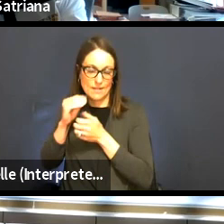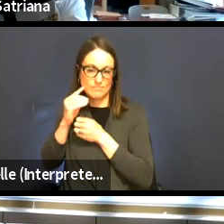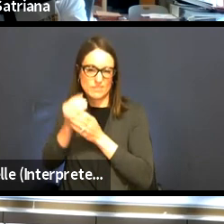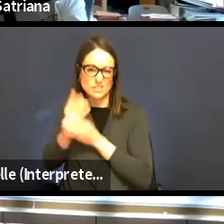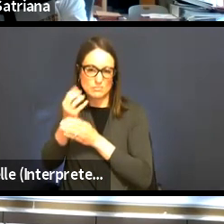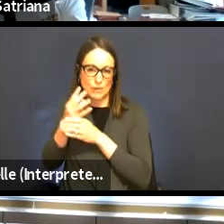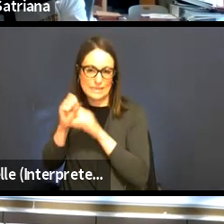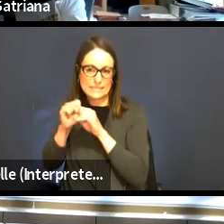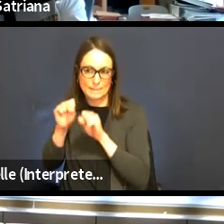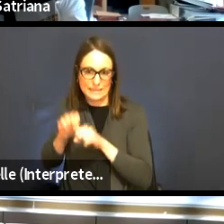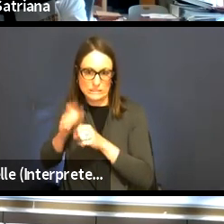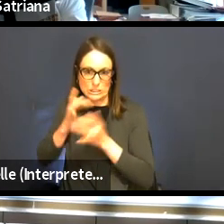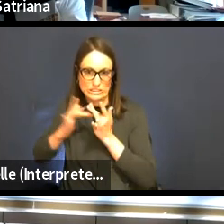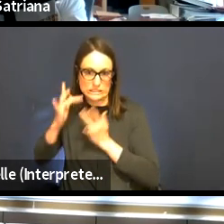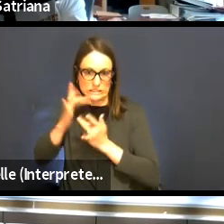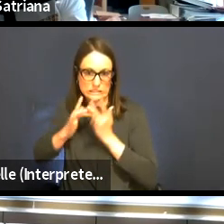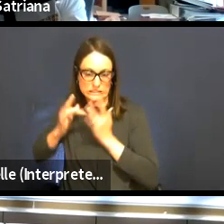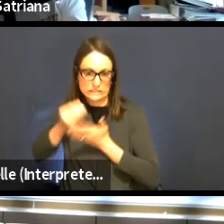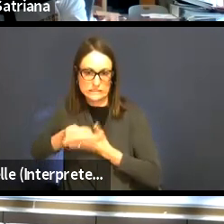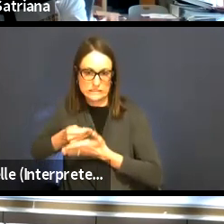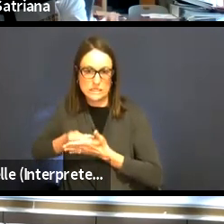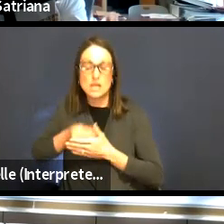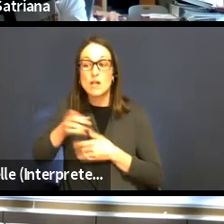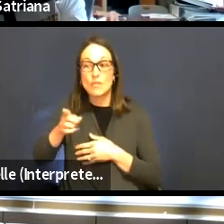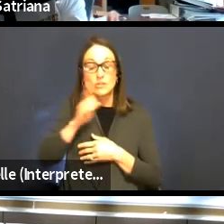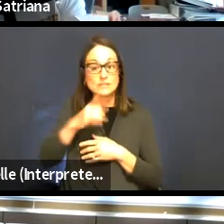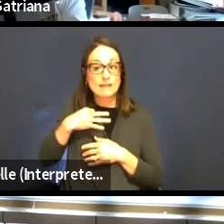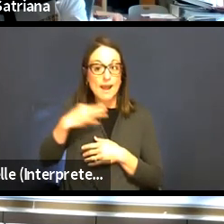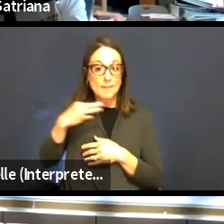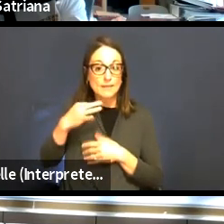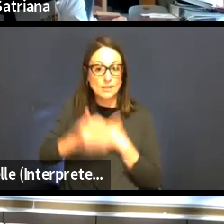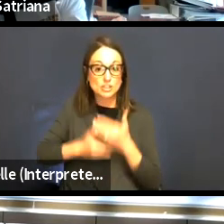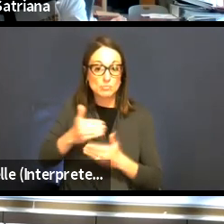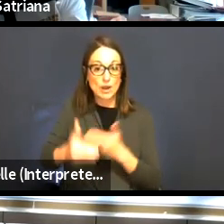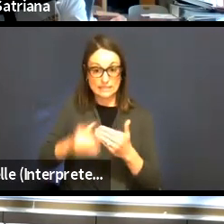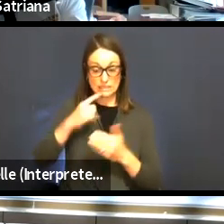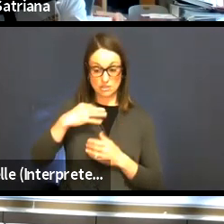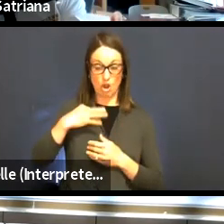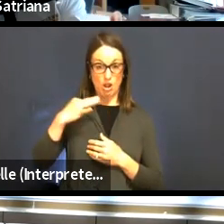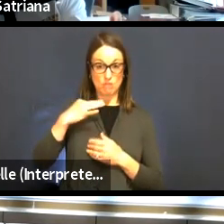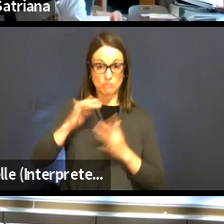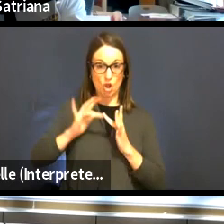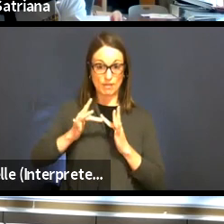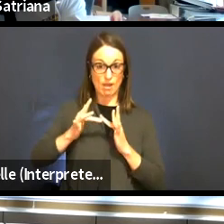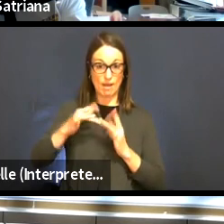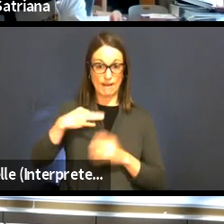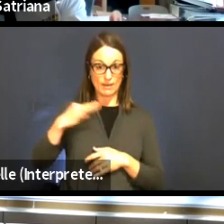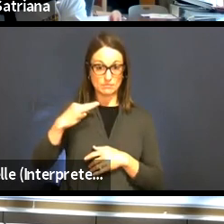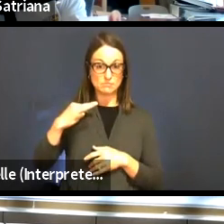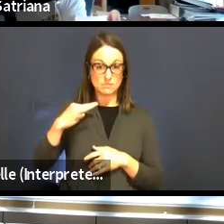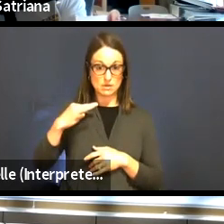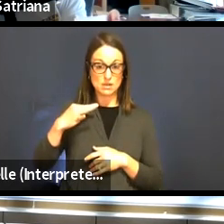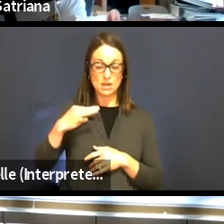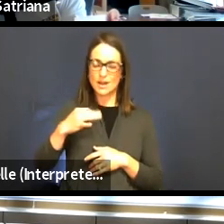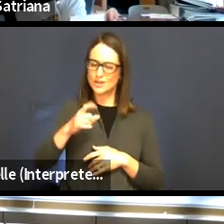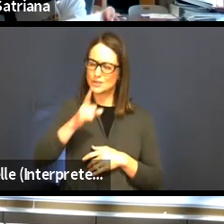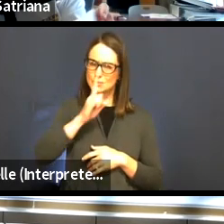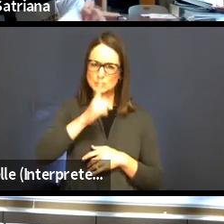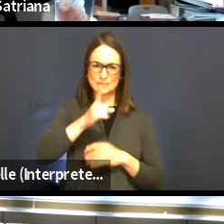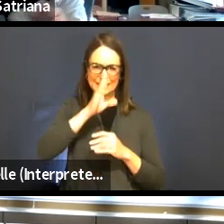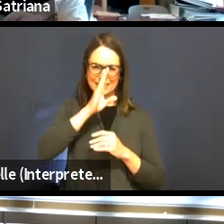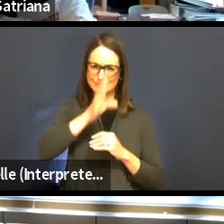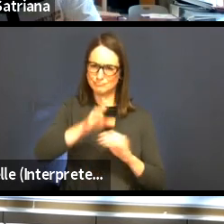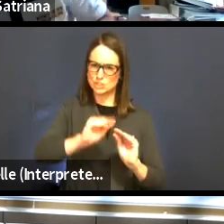semesters as well. There is an application process. There's an online application. There's some pretty